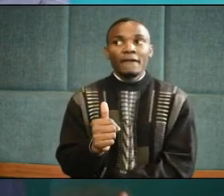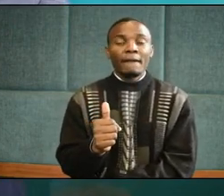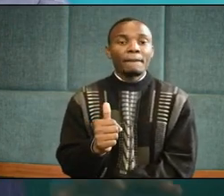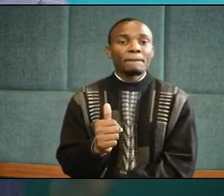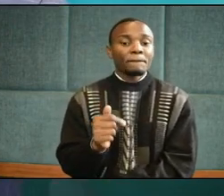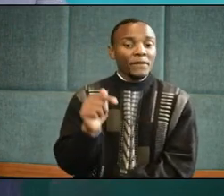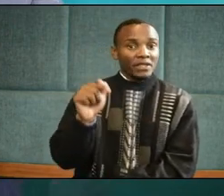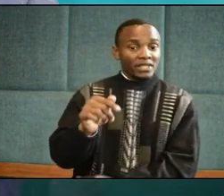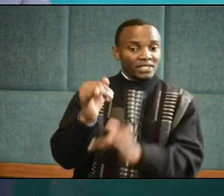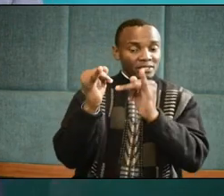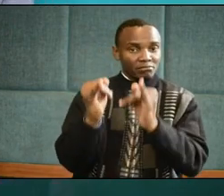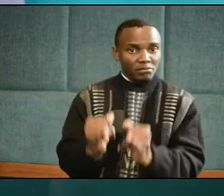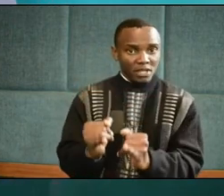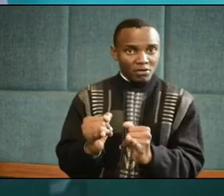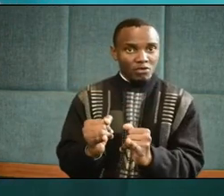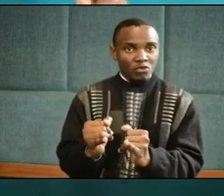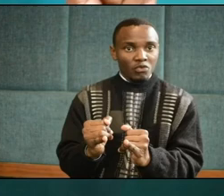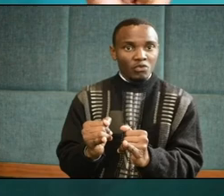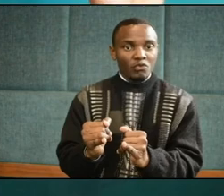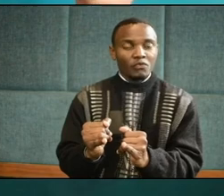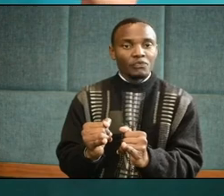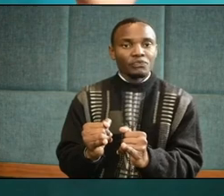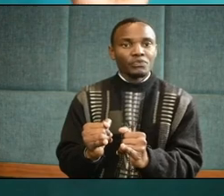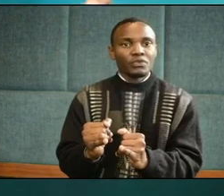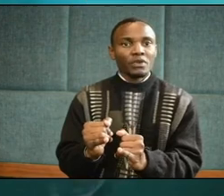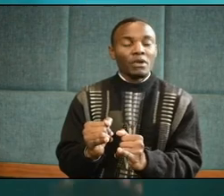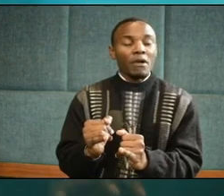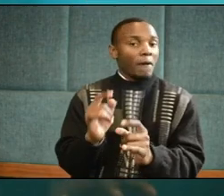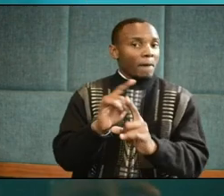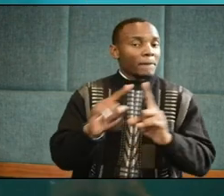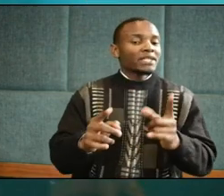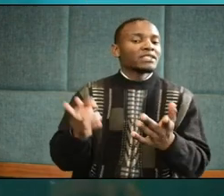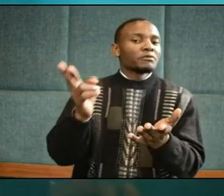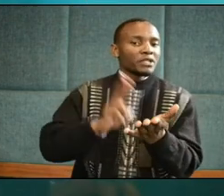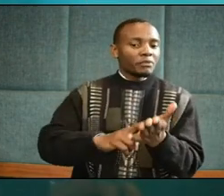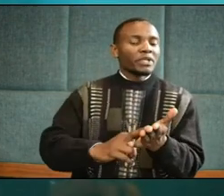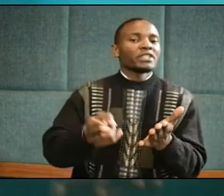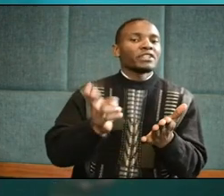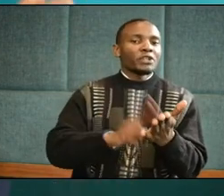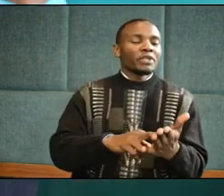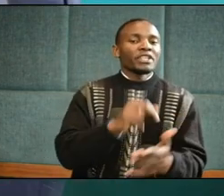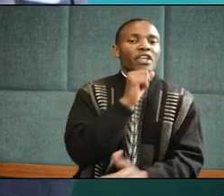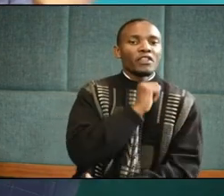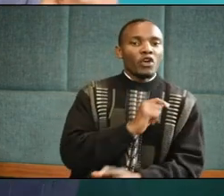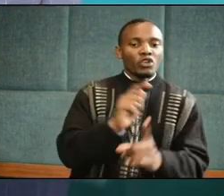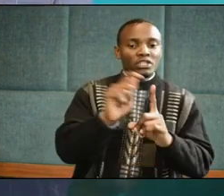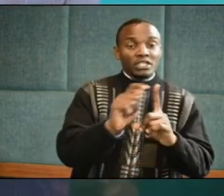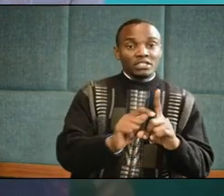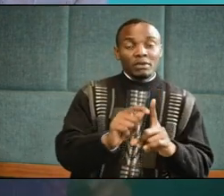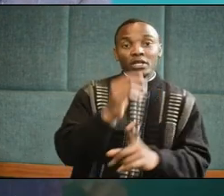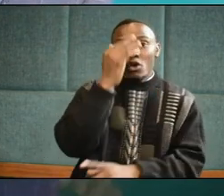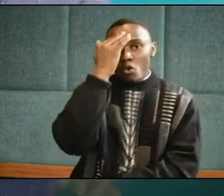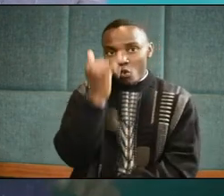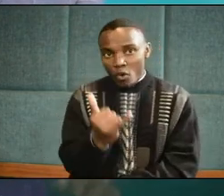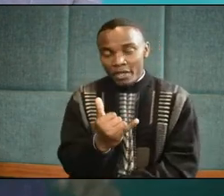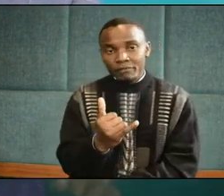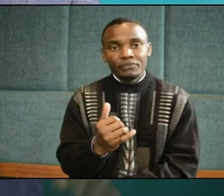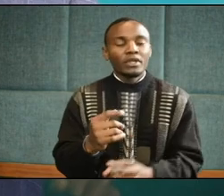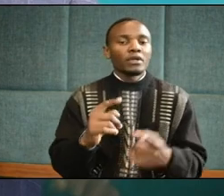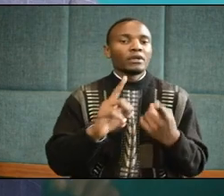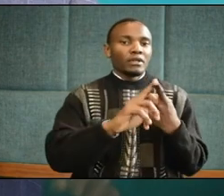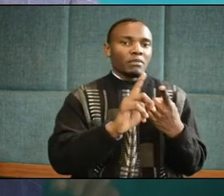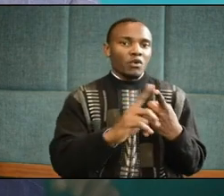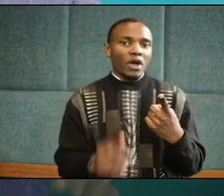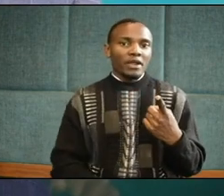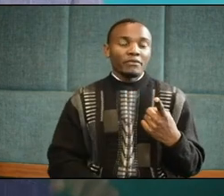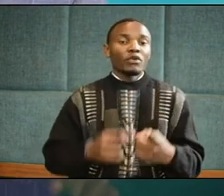Christ, is new, despite being echoed in the Old Testament, because number one, we